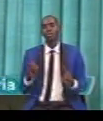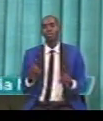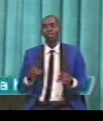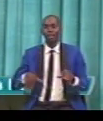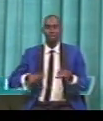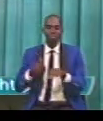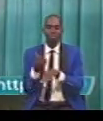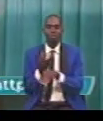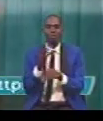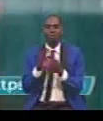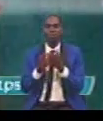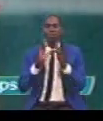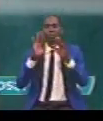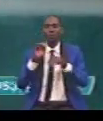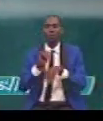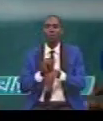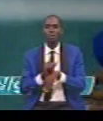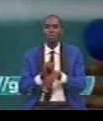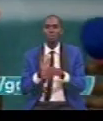testify.